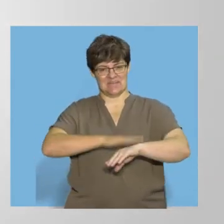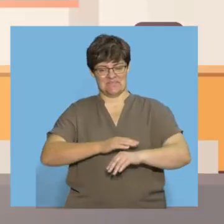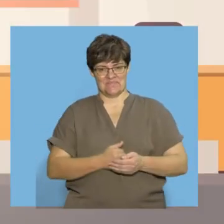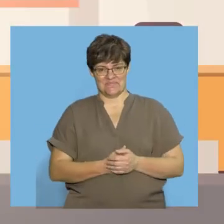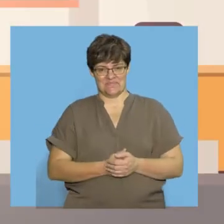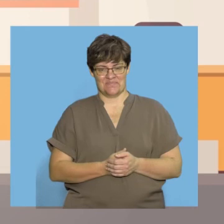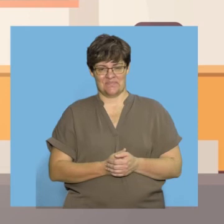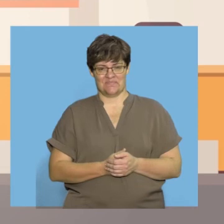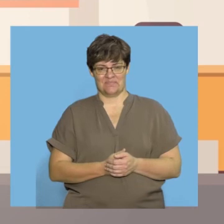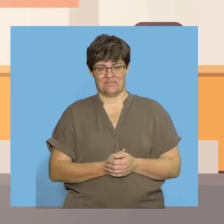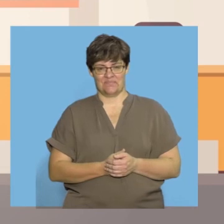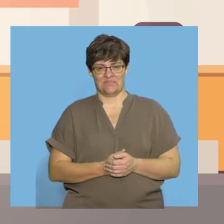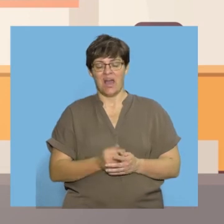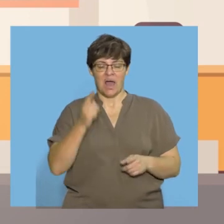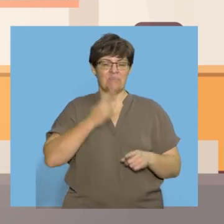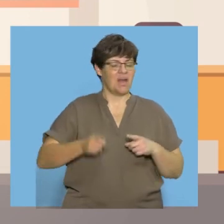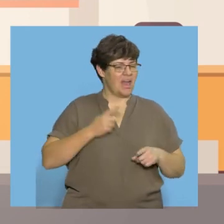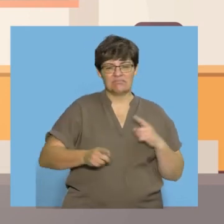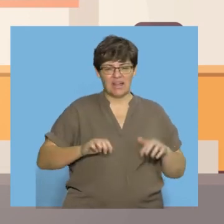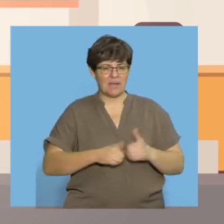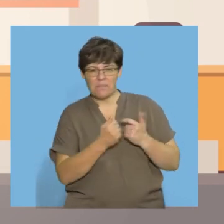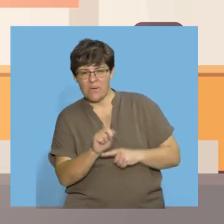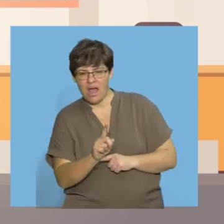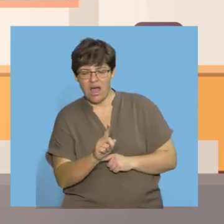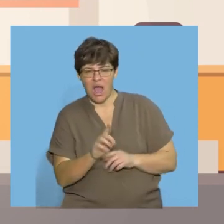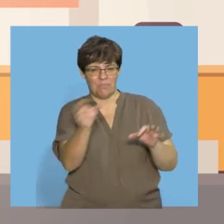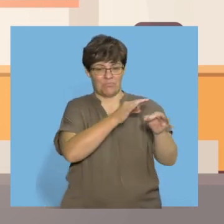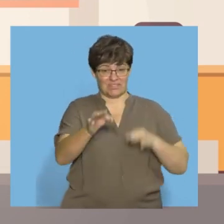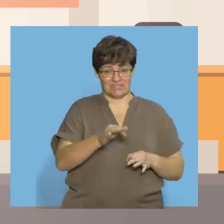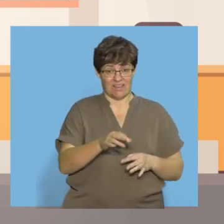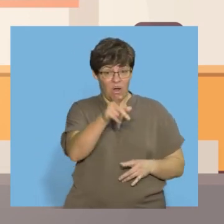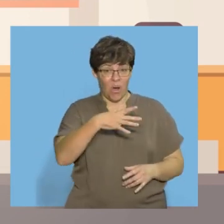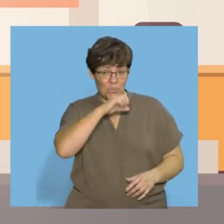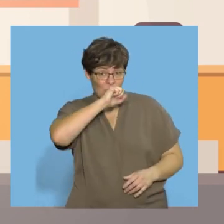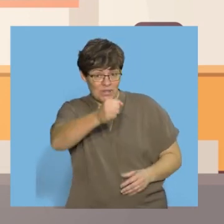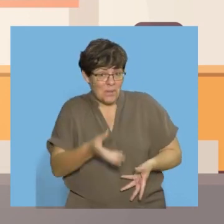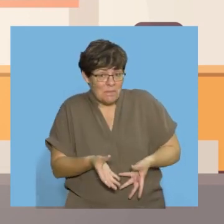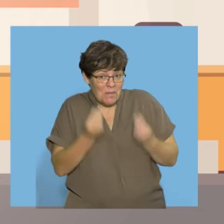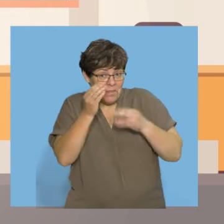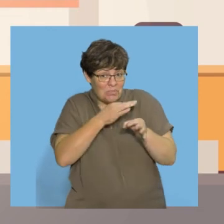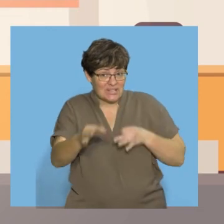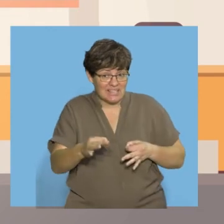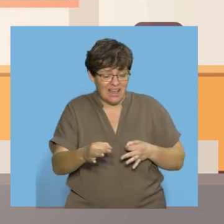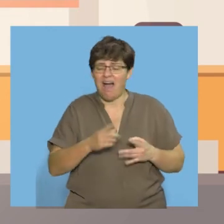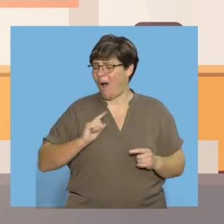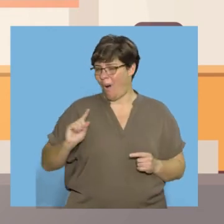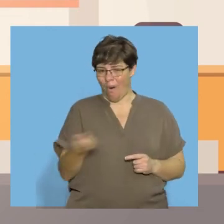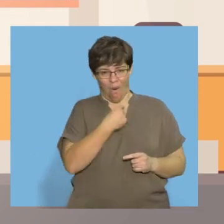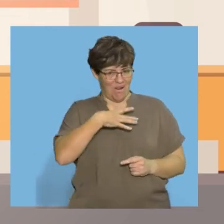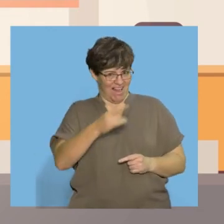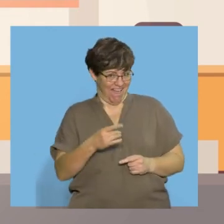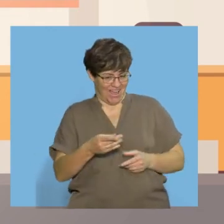Let's play a game about presents. Who likes getting presents? Everyone likes getting presents.